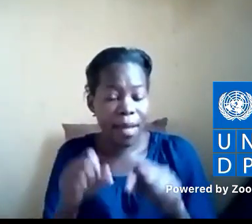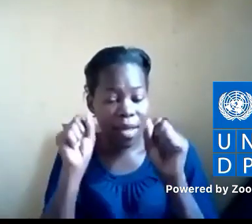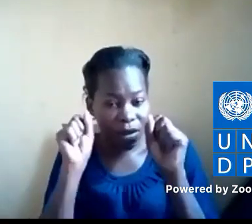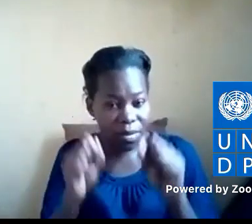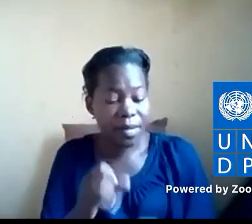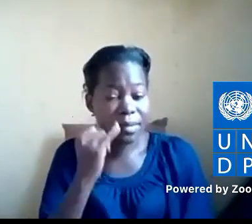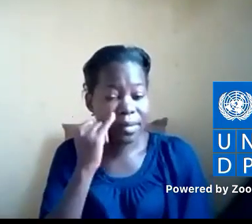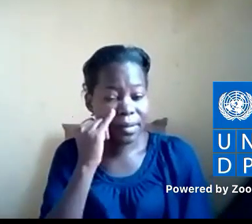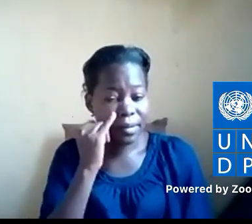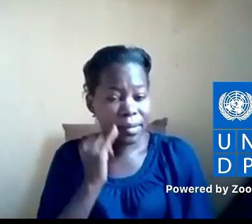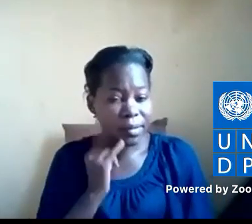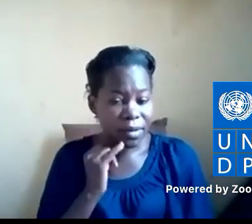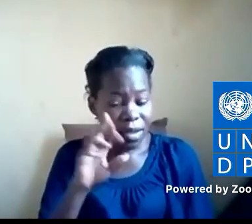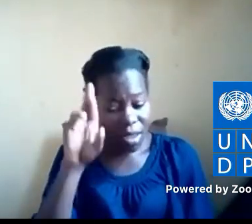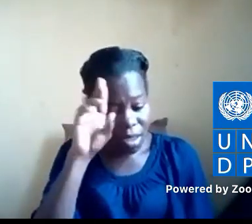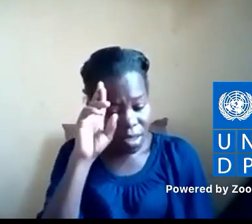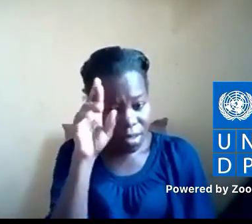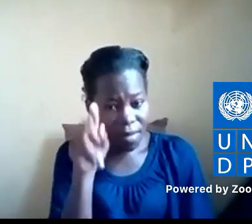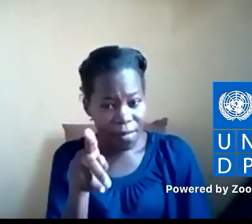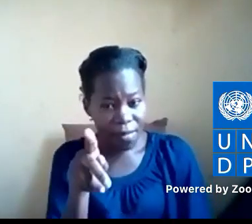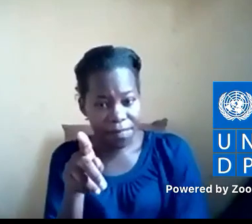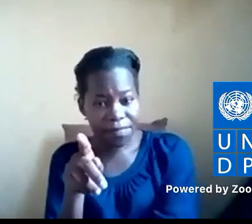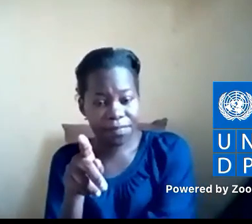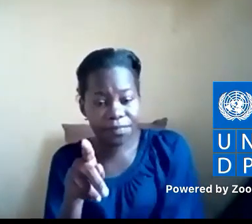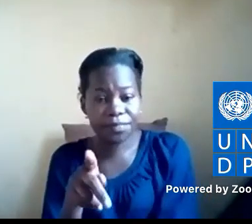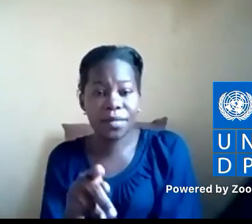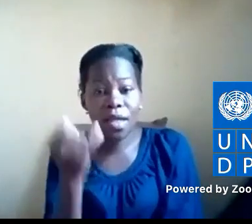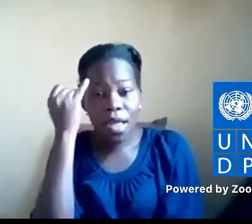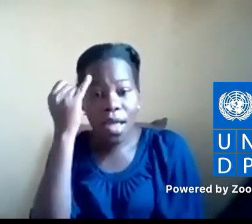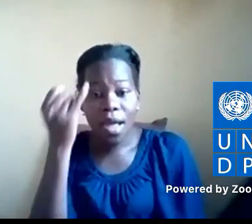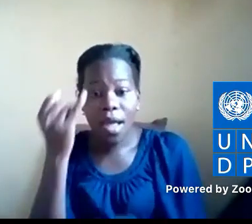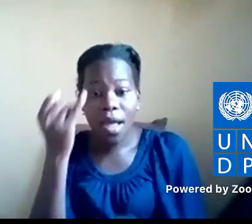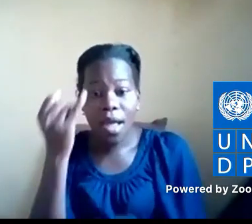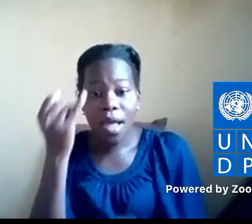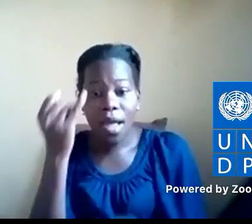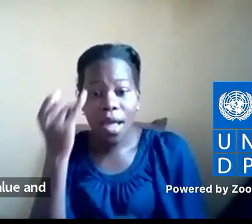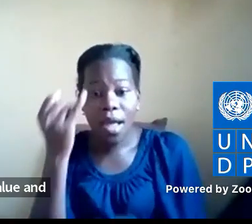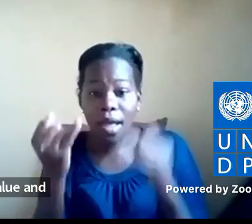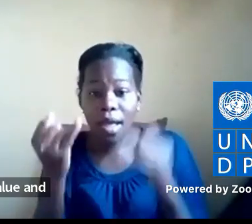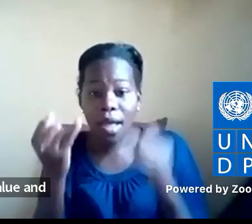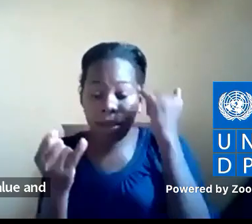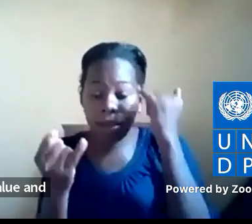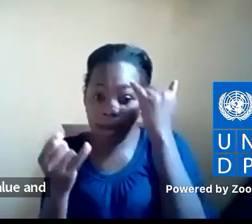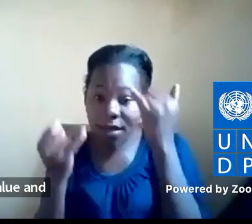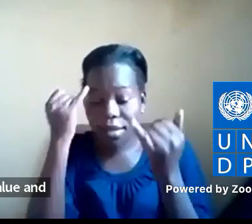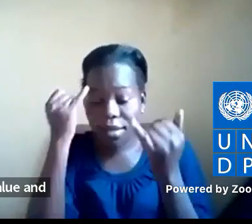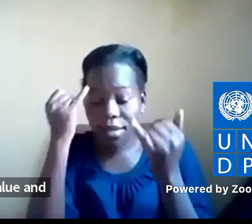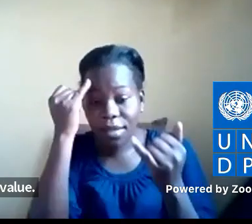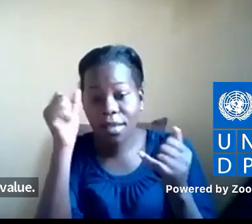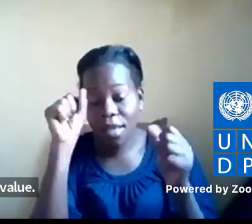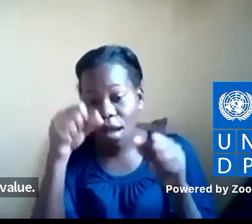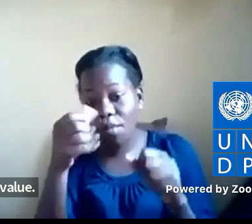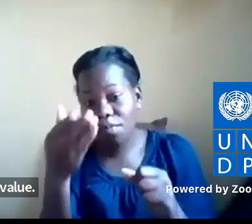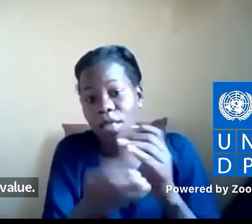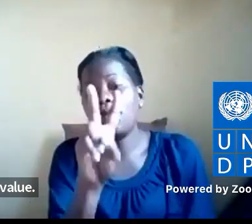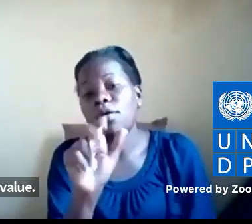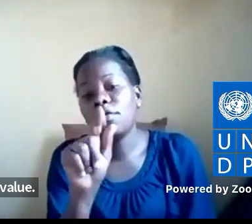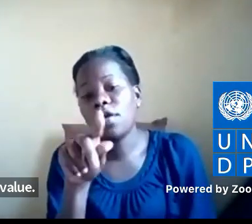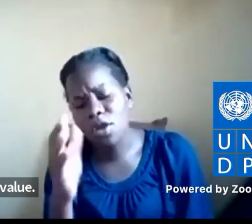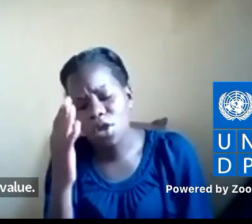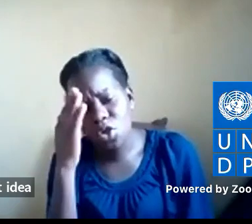remember that ideas will always have value. And IP can actually get that value out of